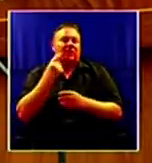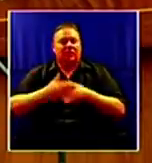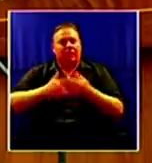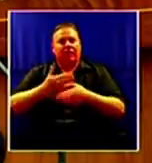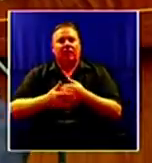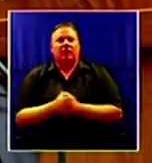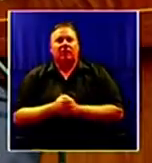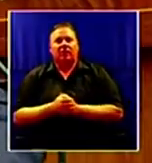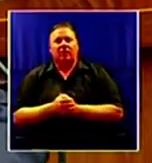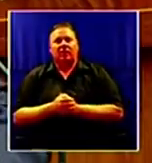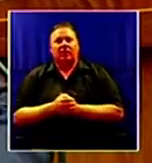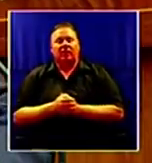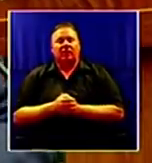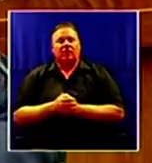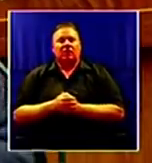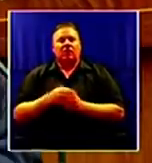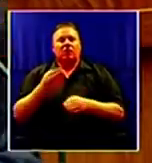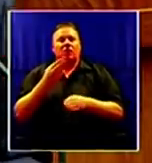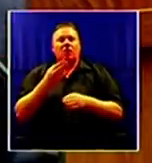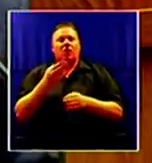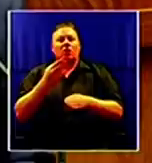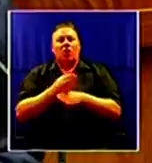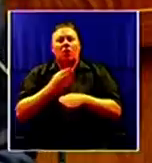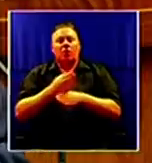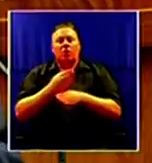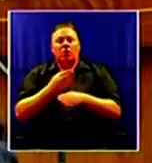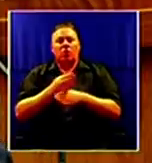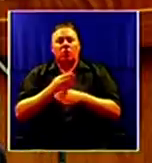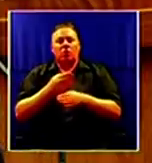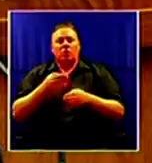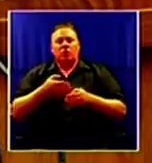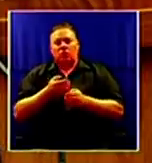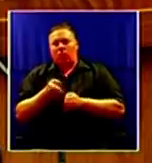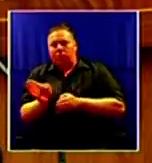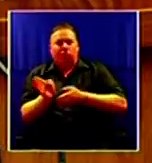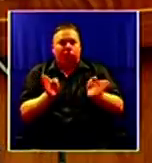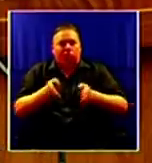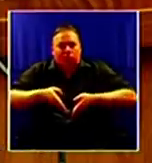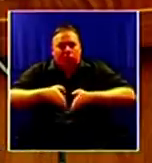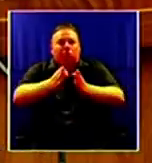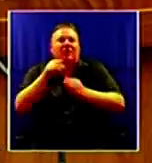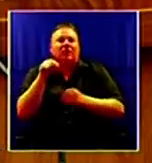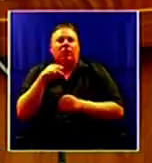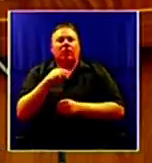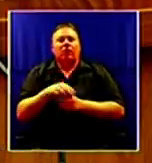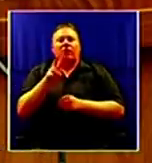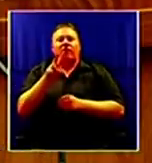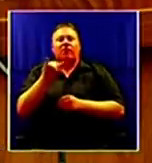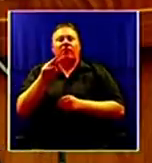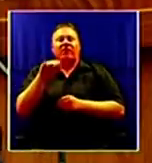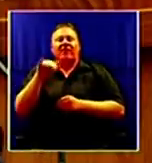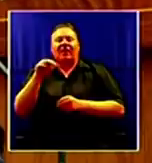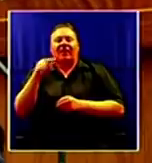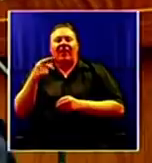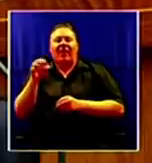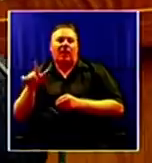Operation Vulindlela, which I introduced to you last year, has already made demonstrable